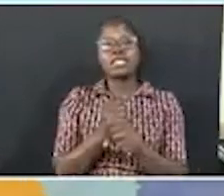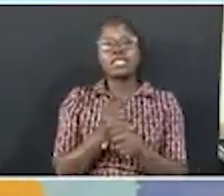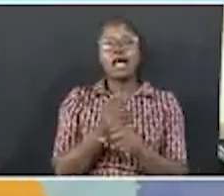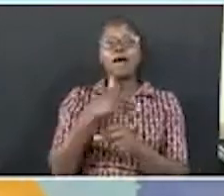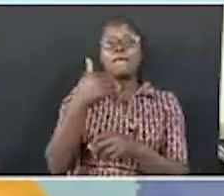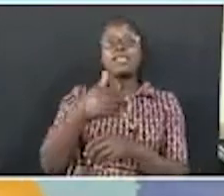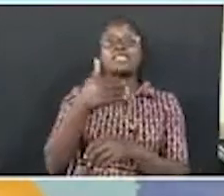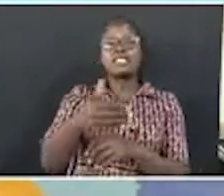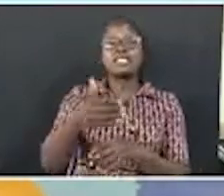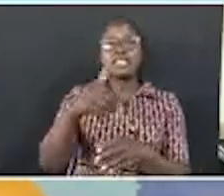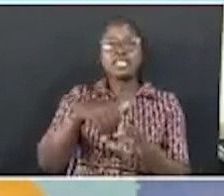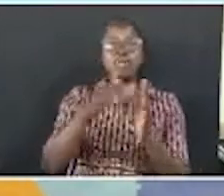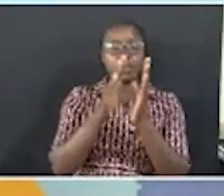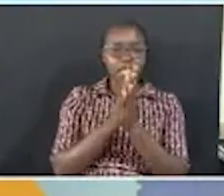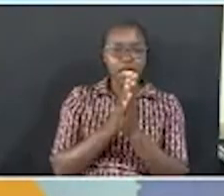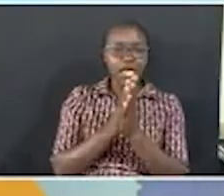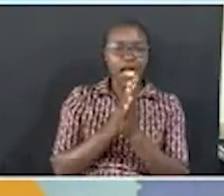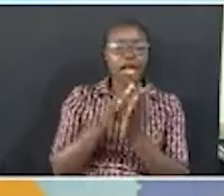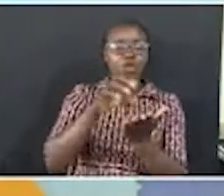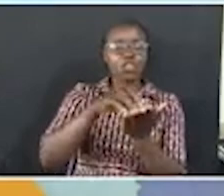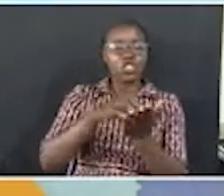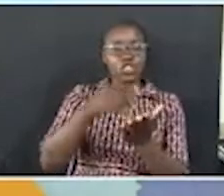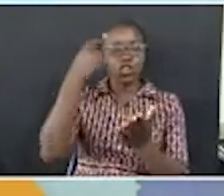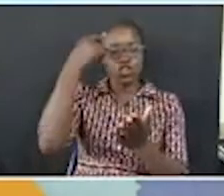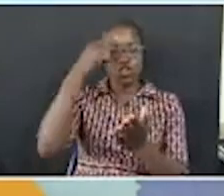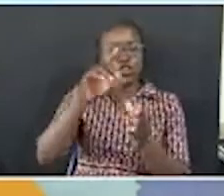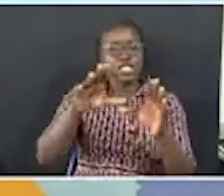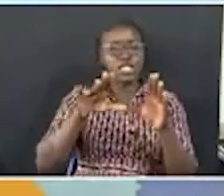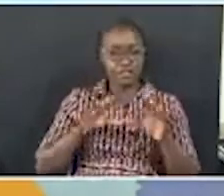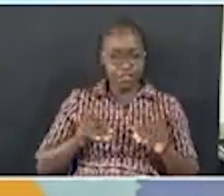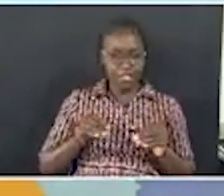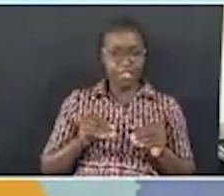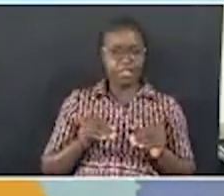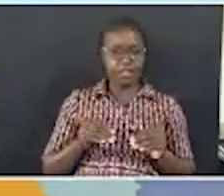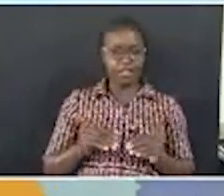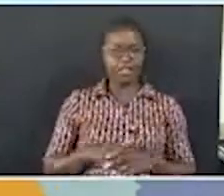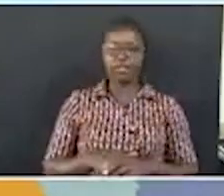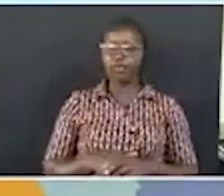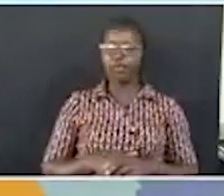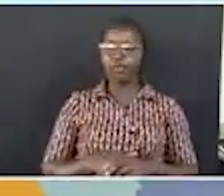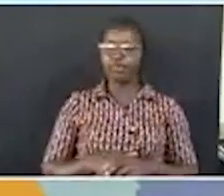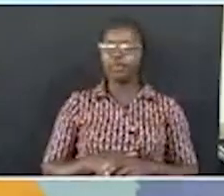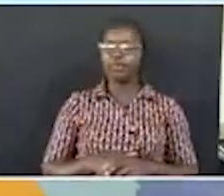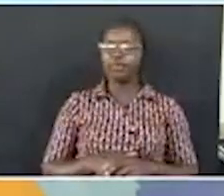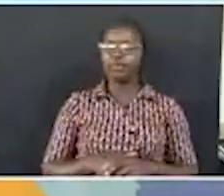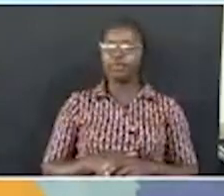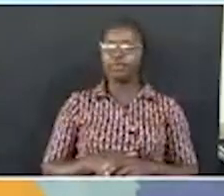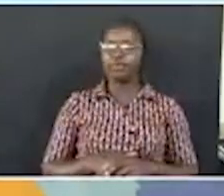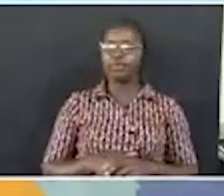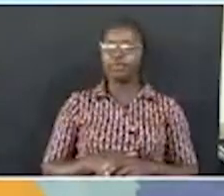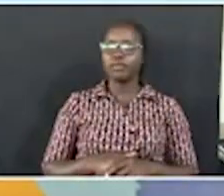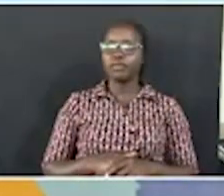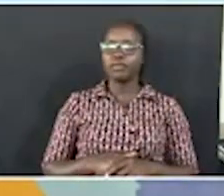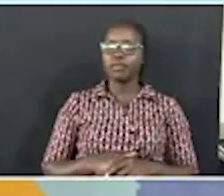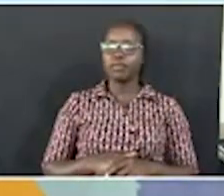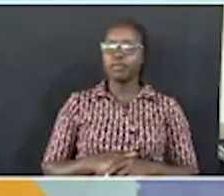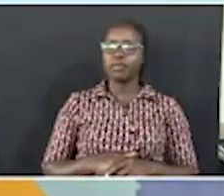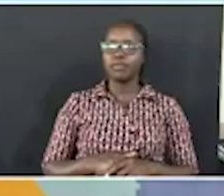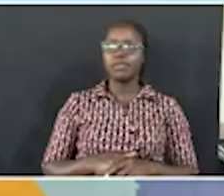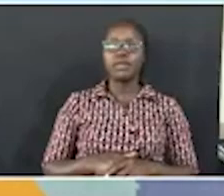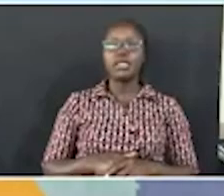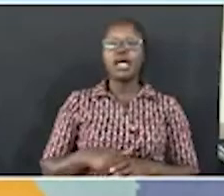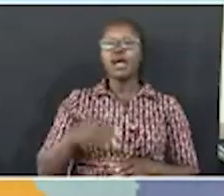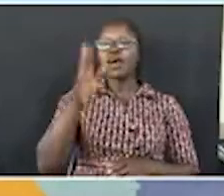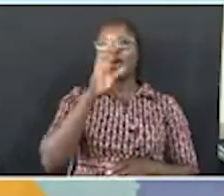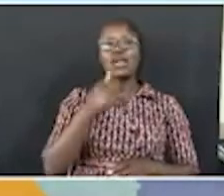made persistence in prayer a condition for receiving. I'm repeating for the third time